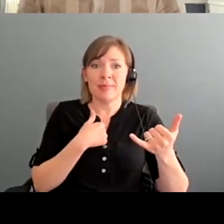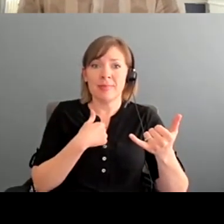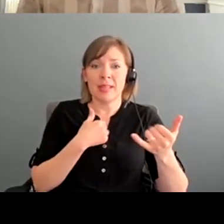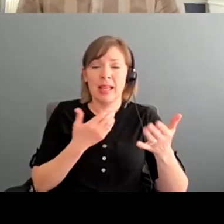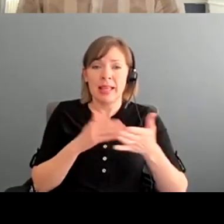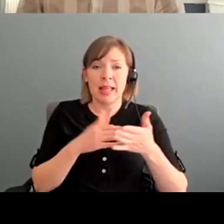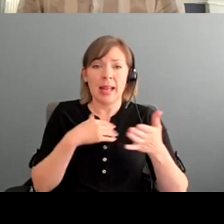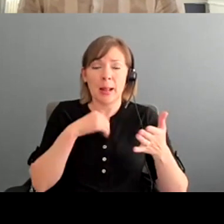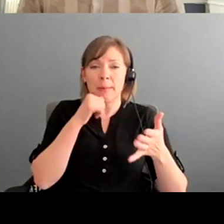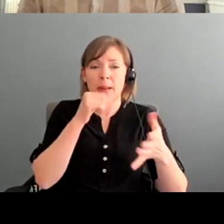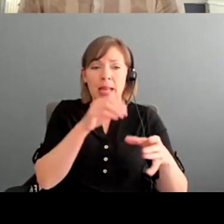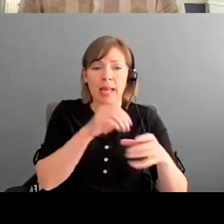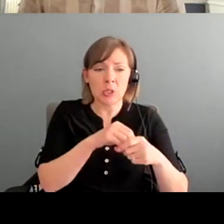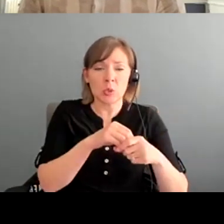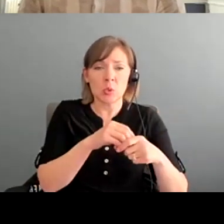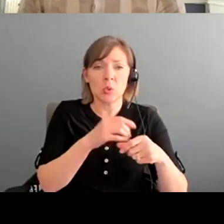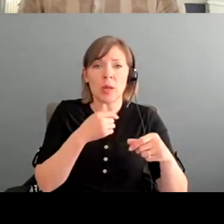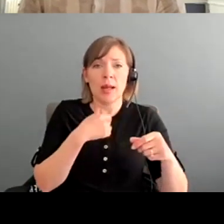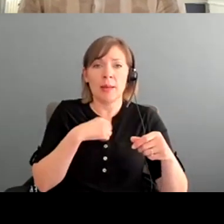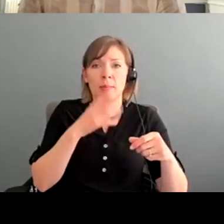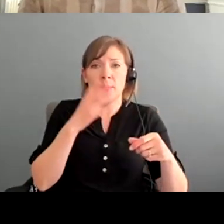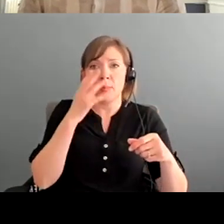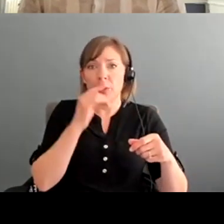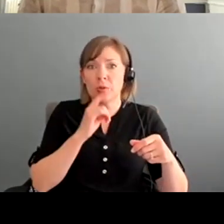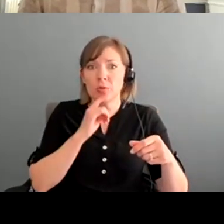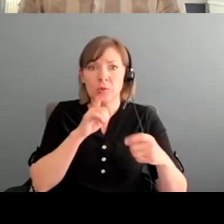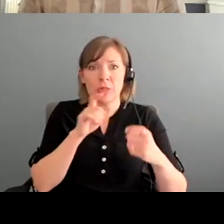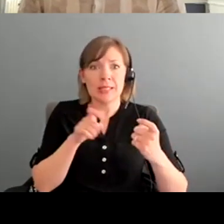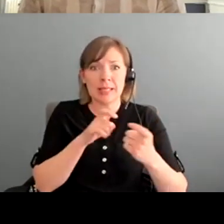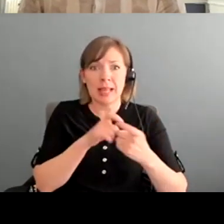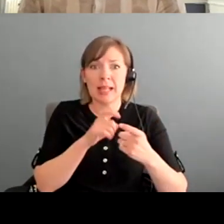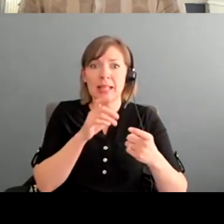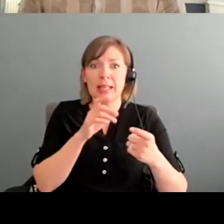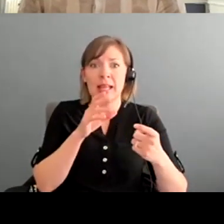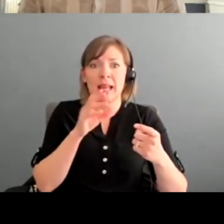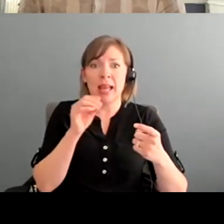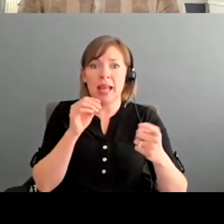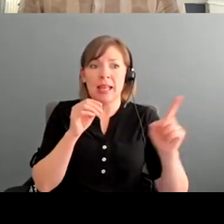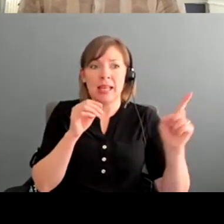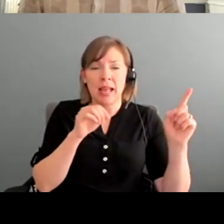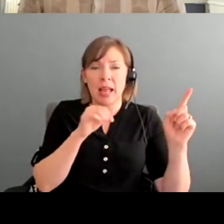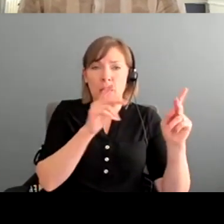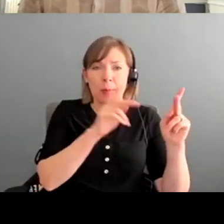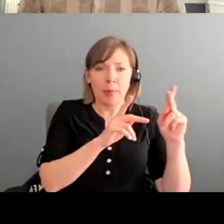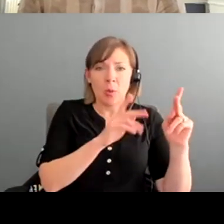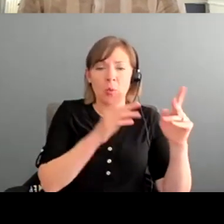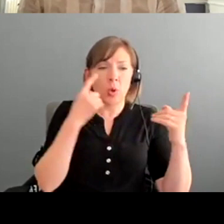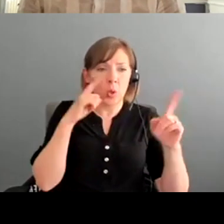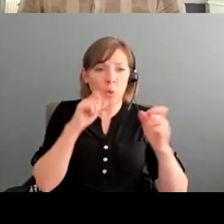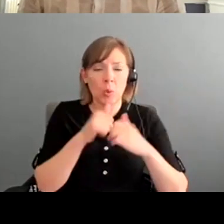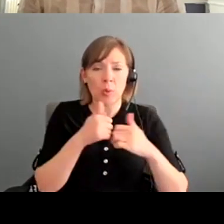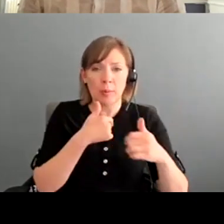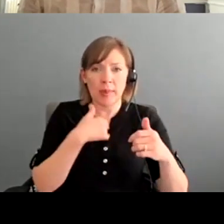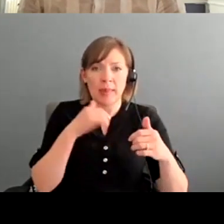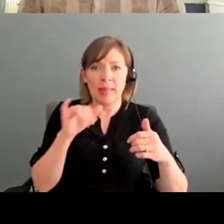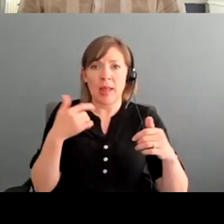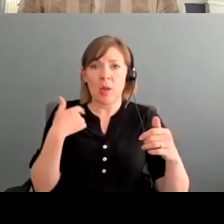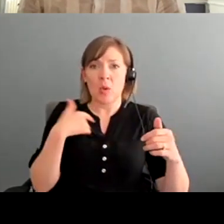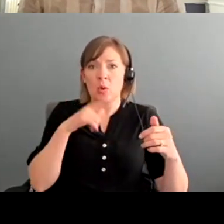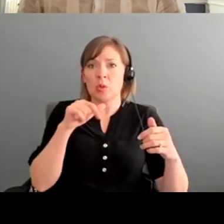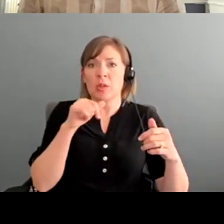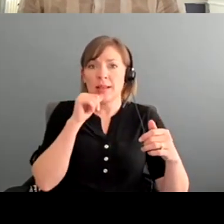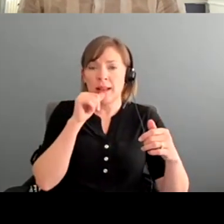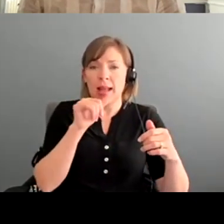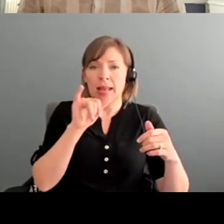I'm not into, and I actually am pretty sure Bazzaglia and Tosquelles and others would agree with me that we should never